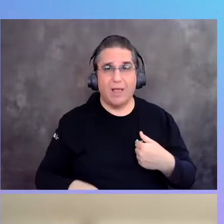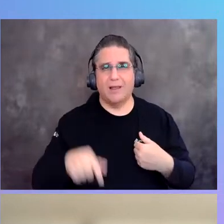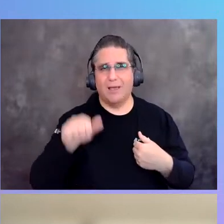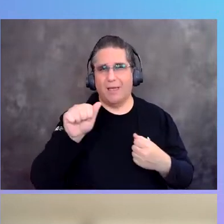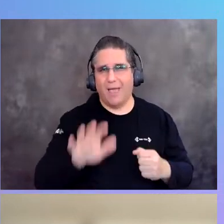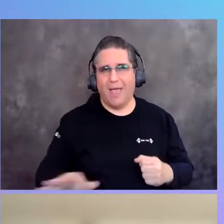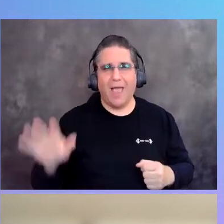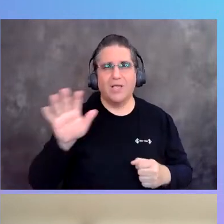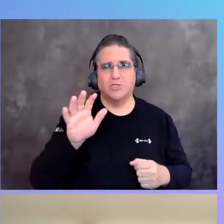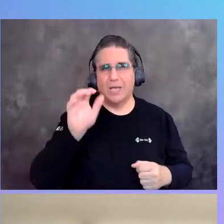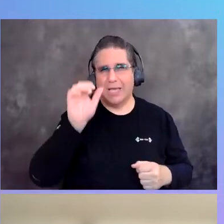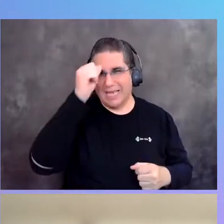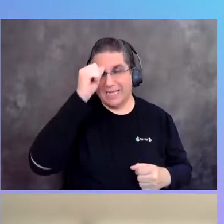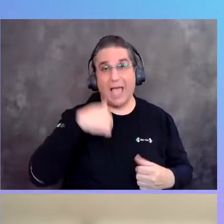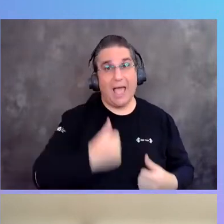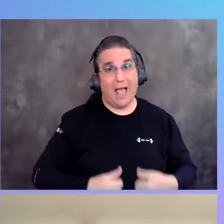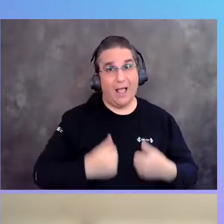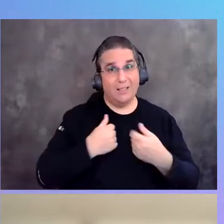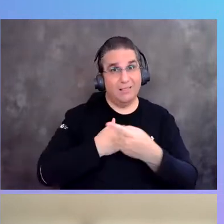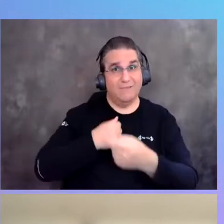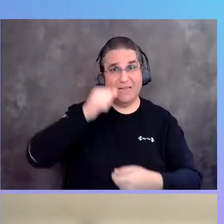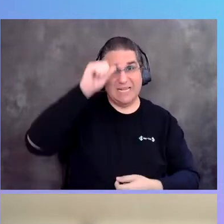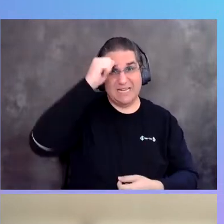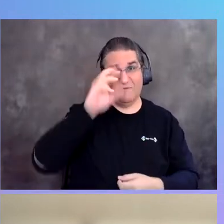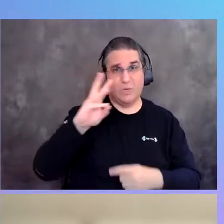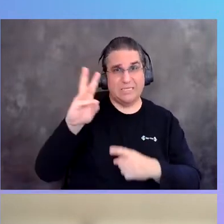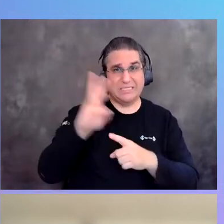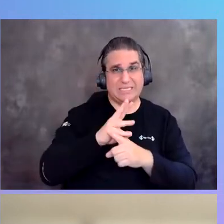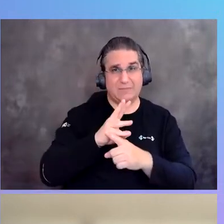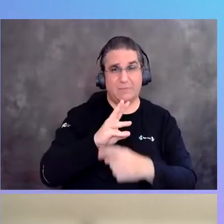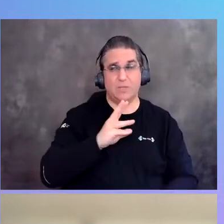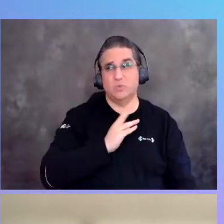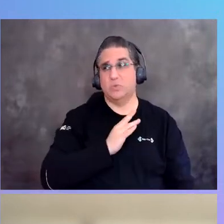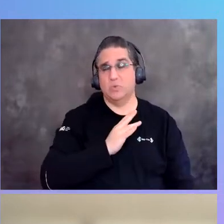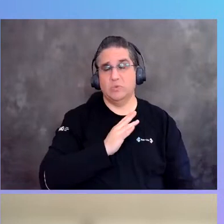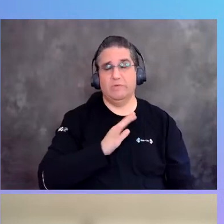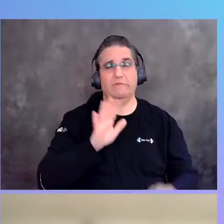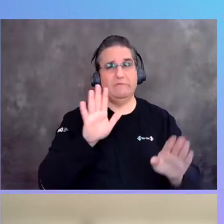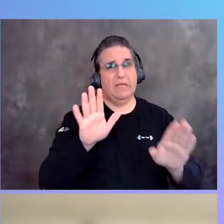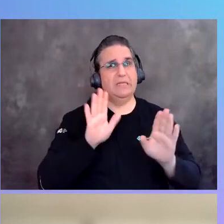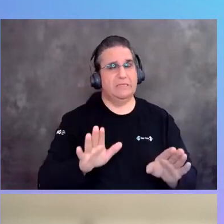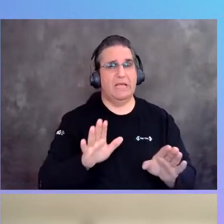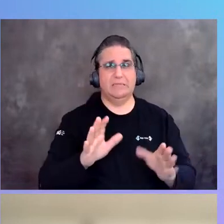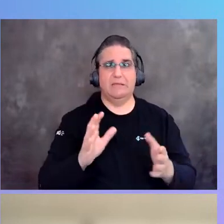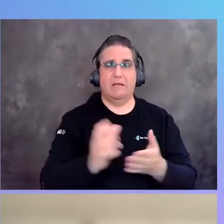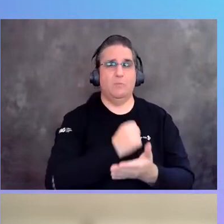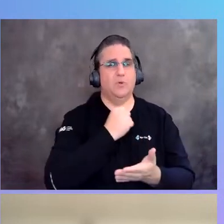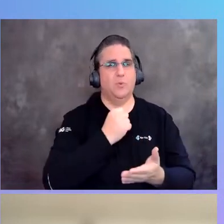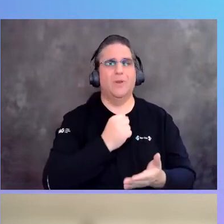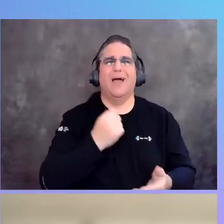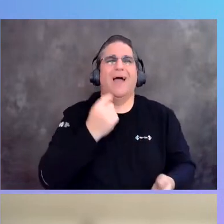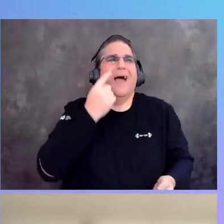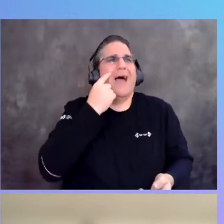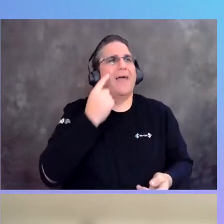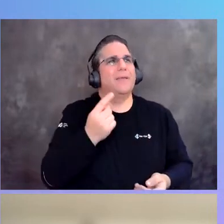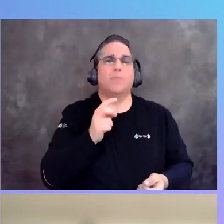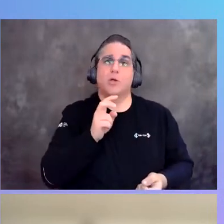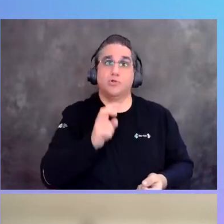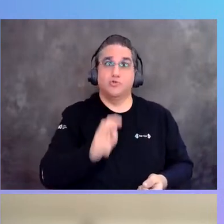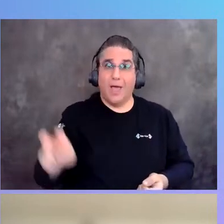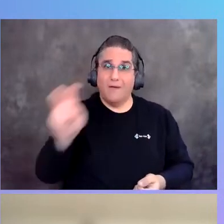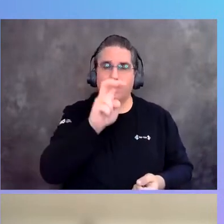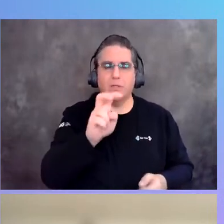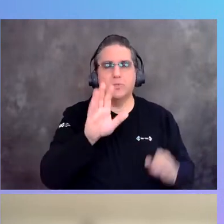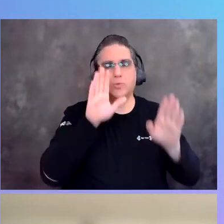lived out in India for 6 months as well, which was a fantastic opportunity. And I think travel is a great way to experience other cultures and